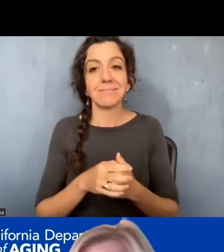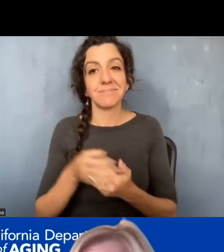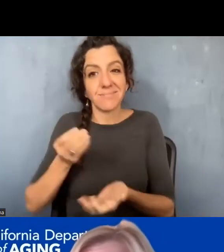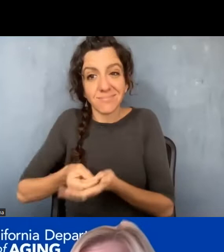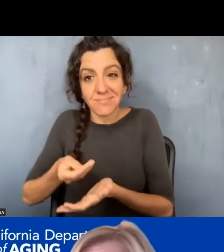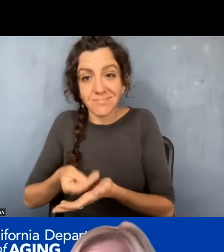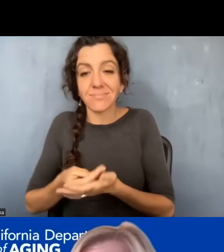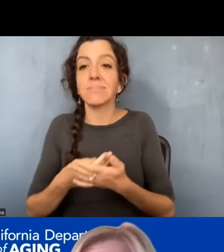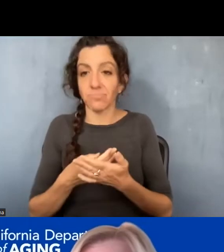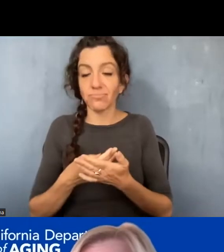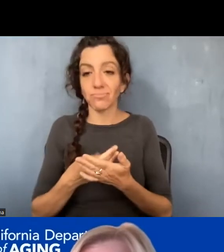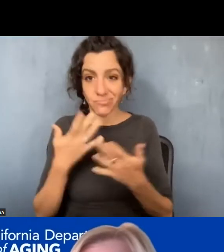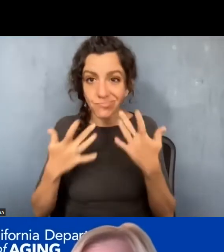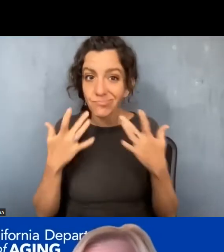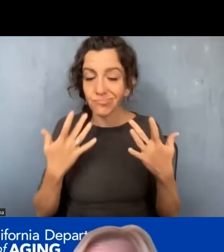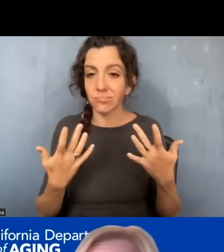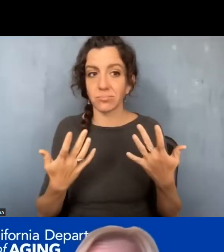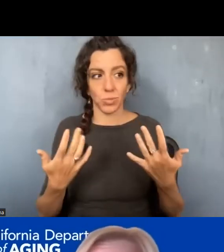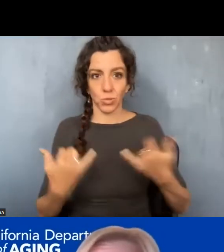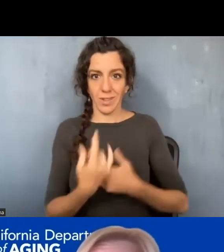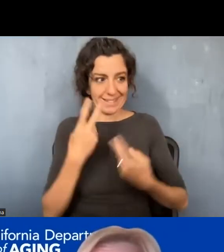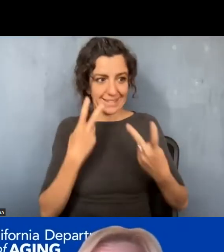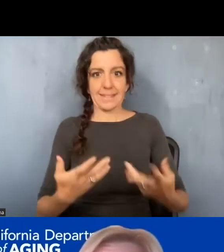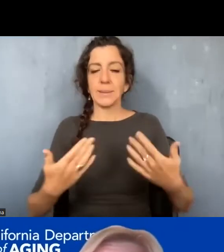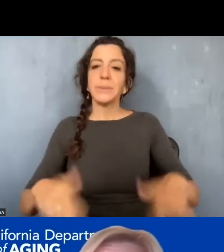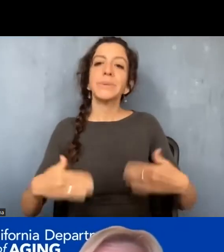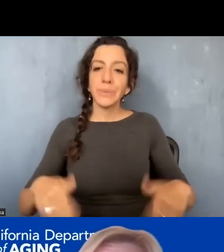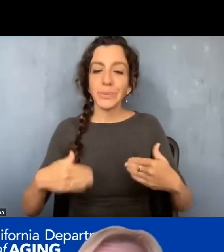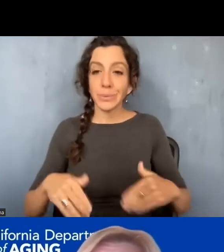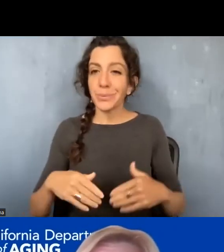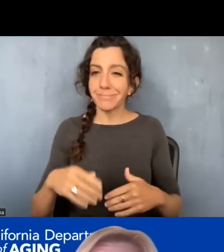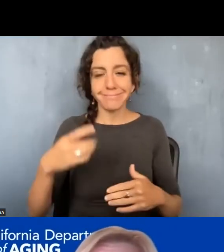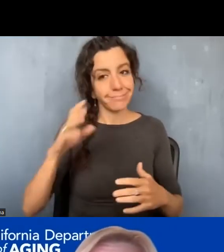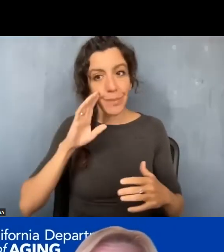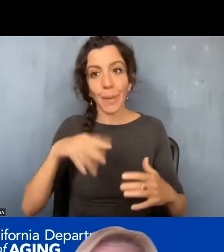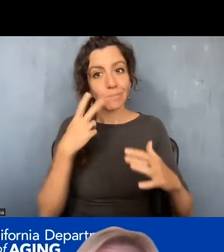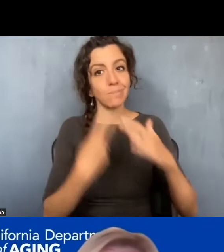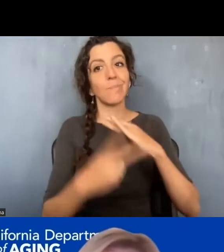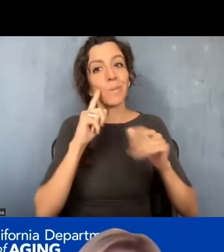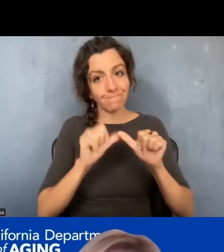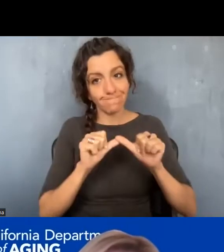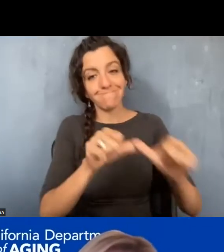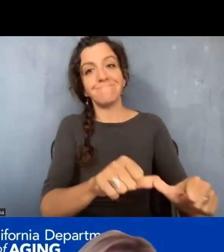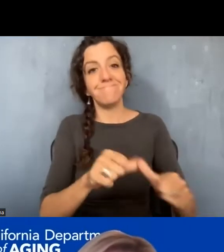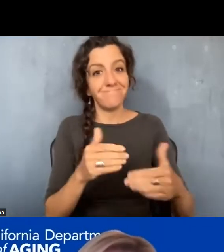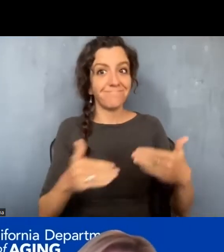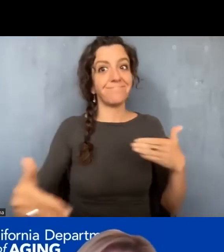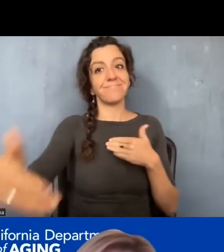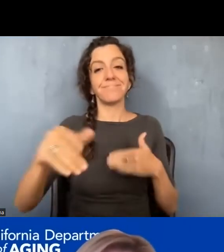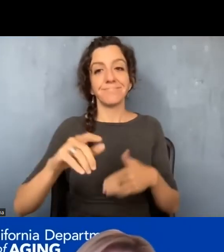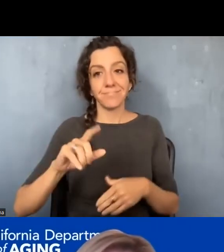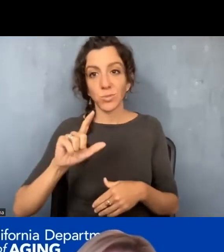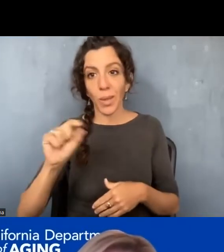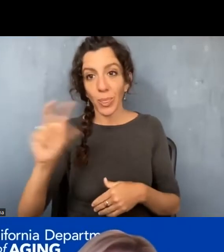with the population that we're seeing today, and that those trends will continue through 2030 as well. Next